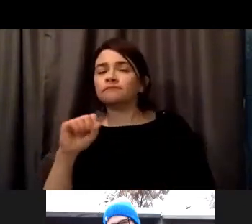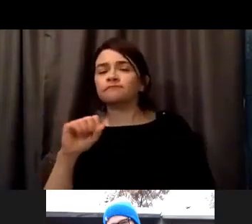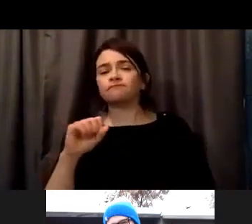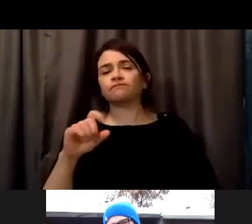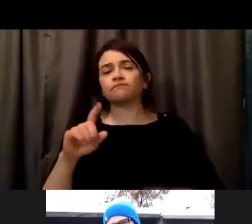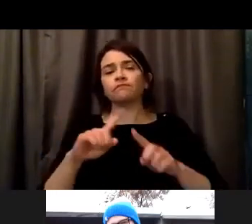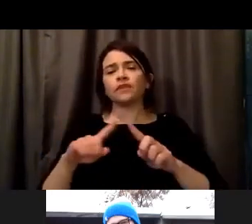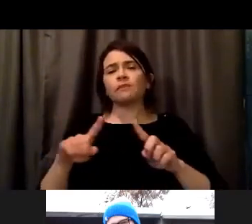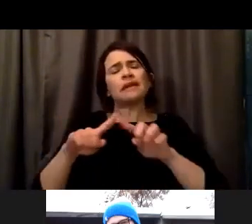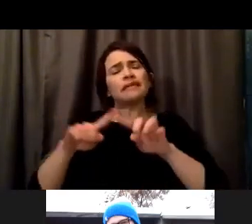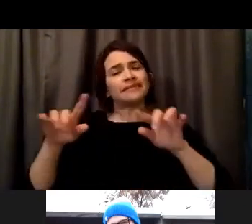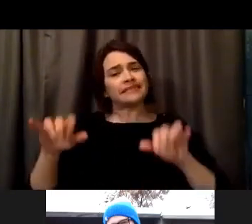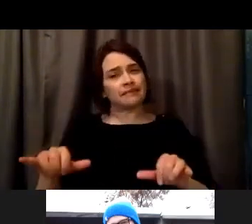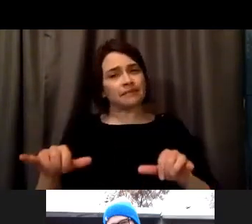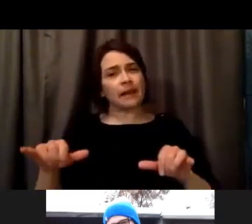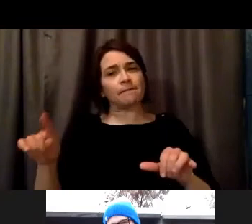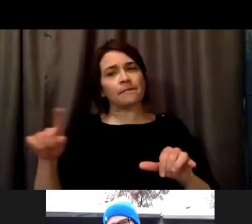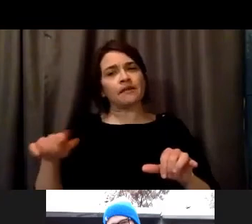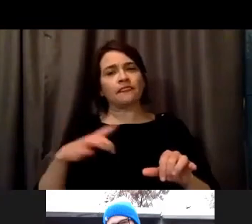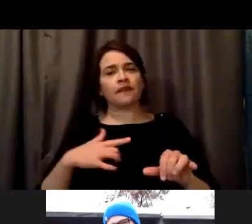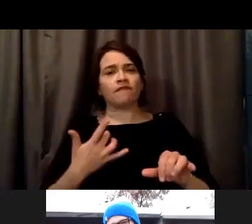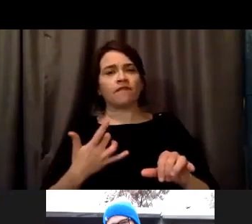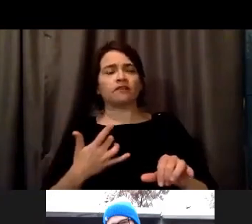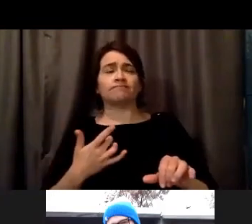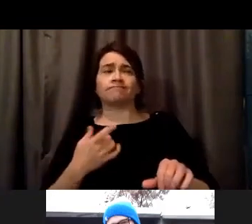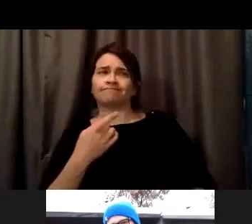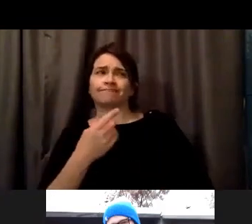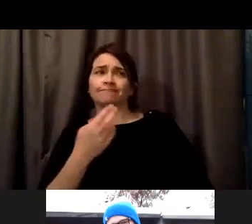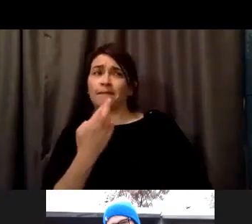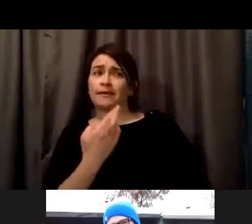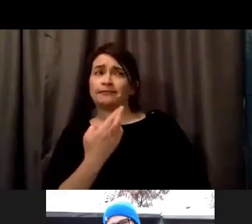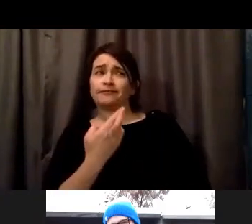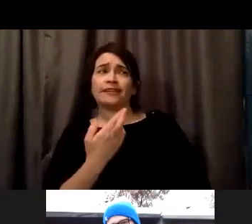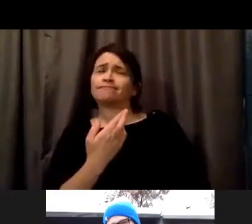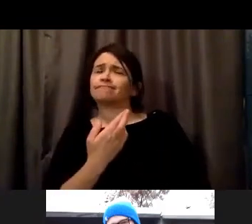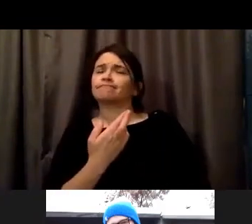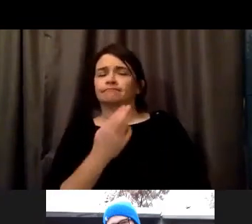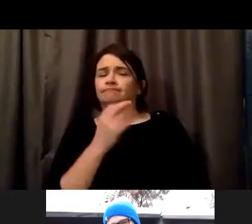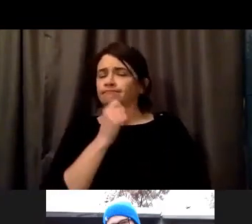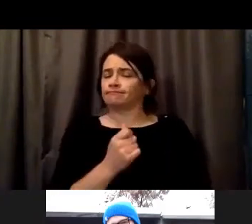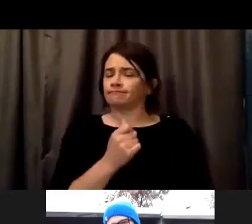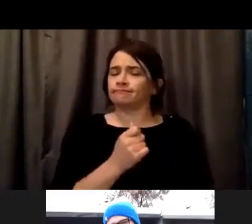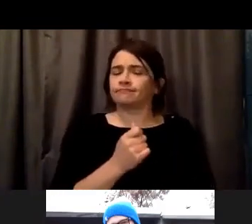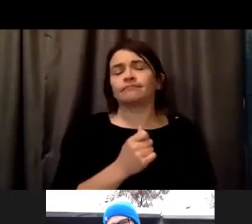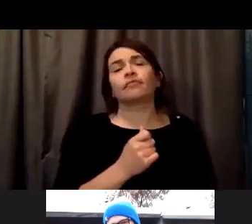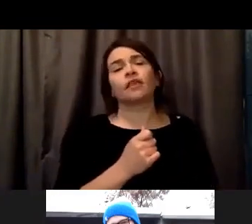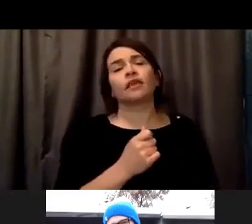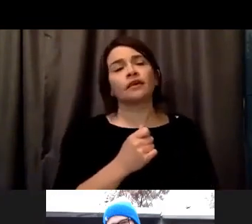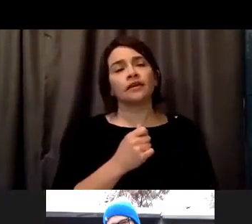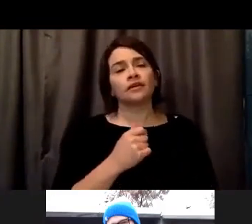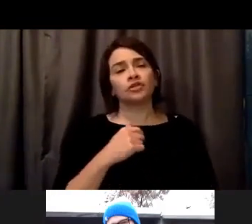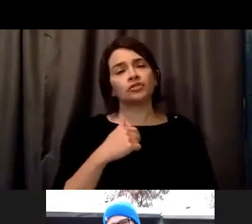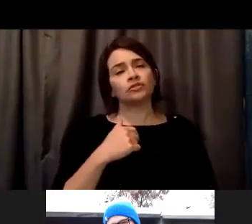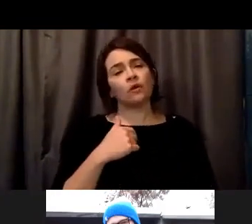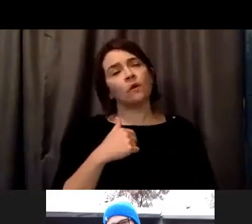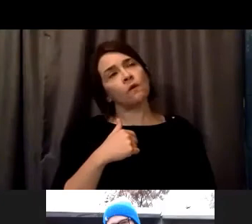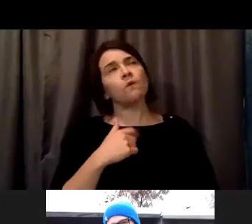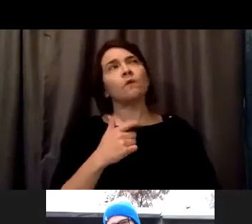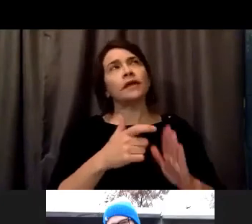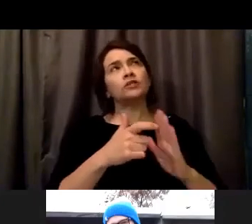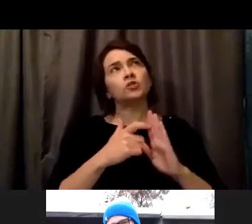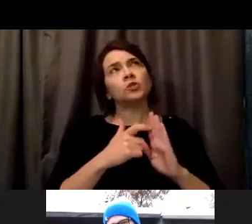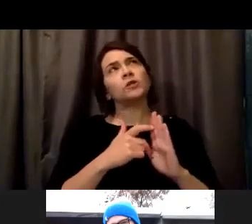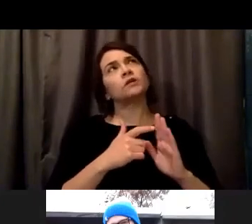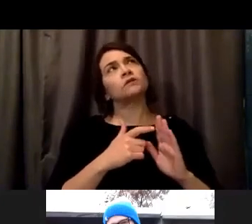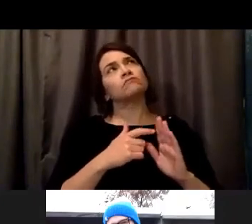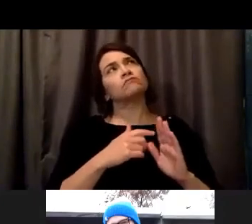that they could that you weren't their best friends. So it took me about 6 months or to a year